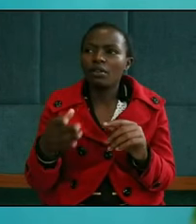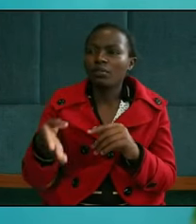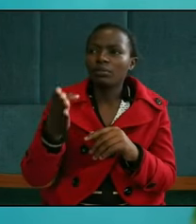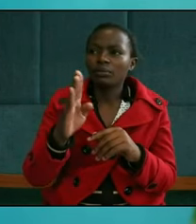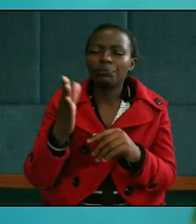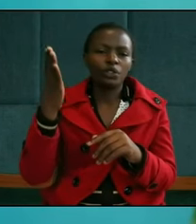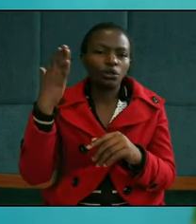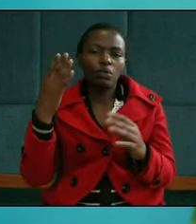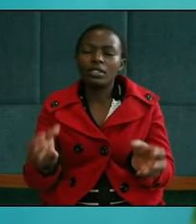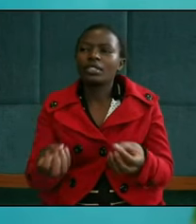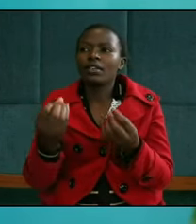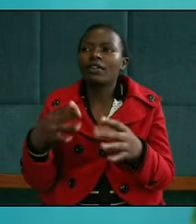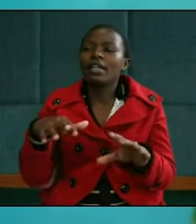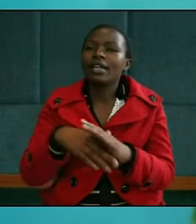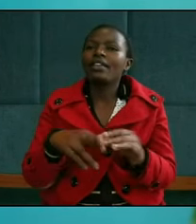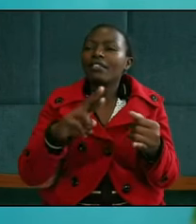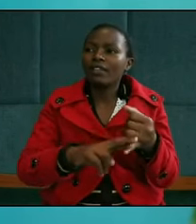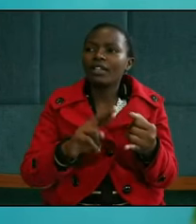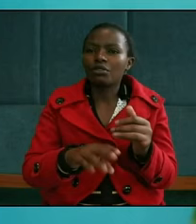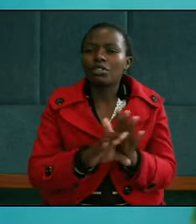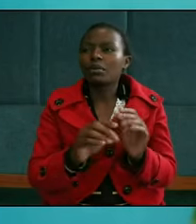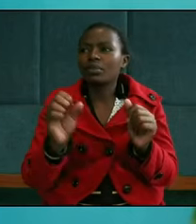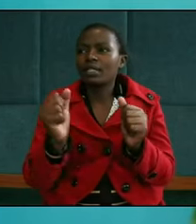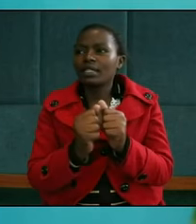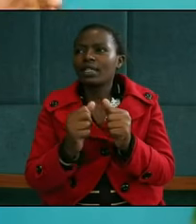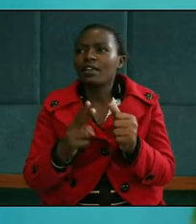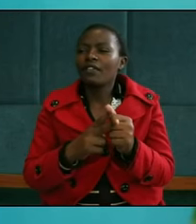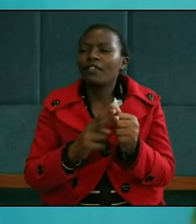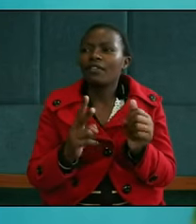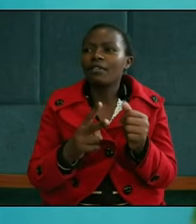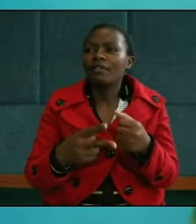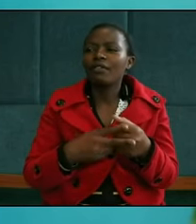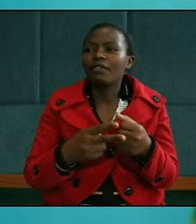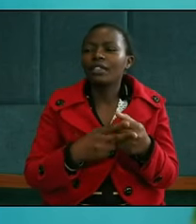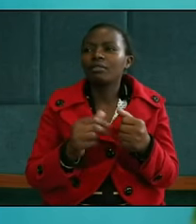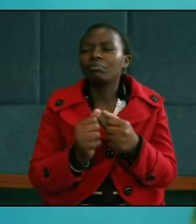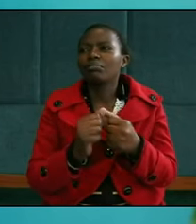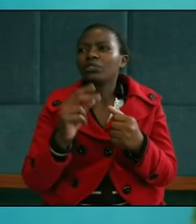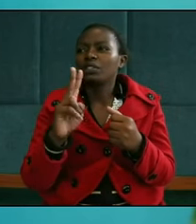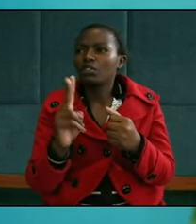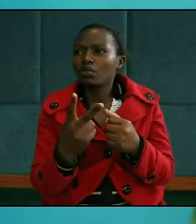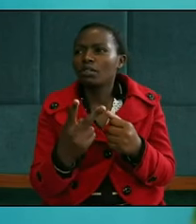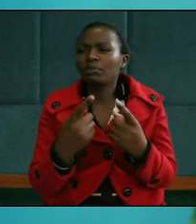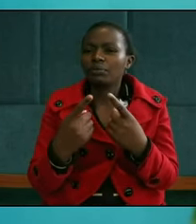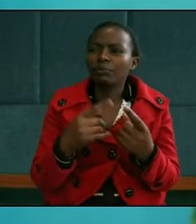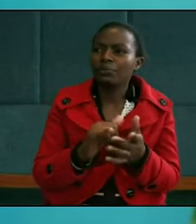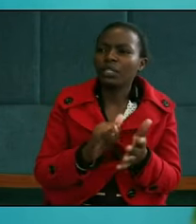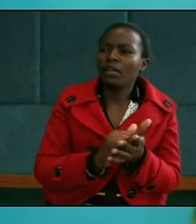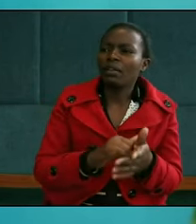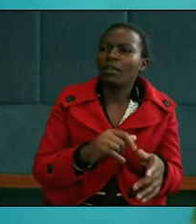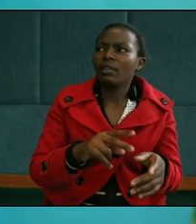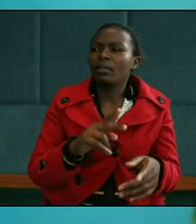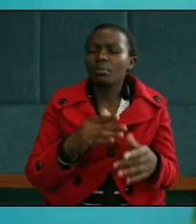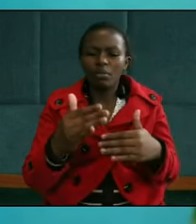Revelation 12, 7 to 10 tells us. He knew the devil is a fighter, and for one to go out and battle it out with him, there must